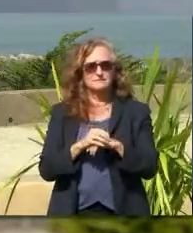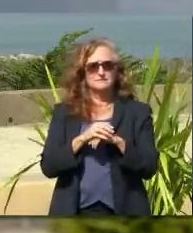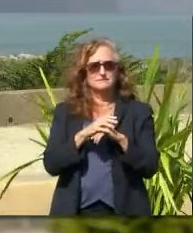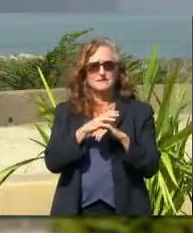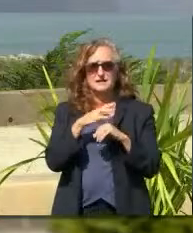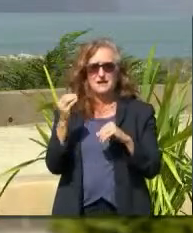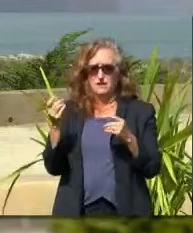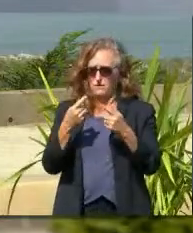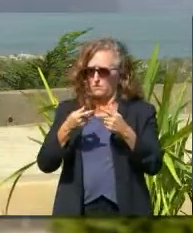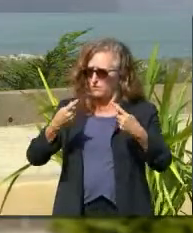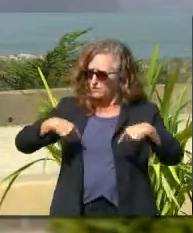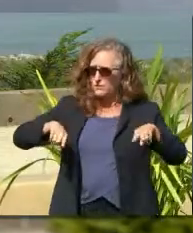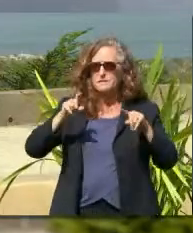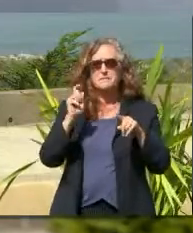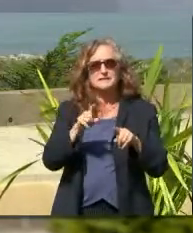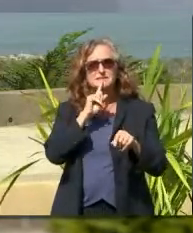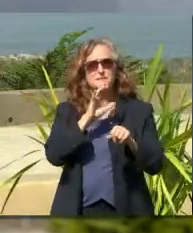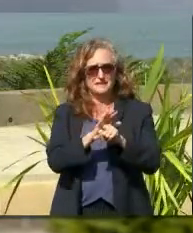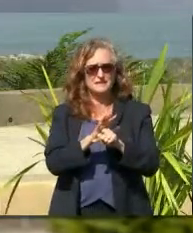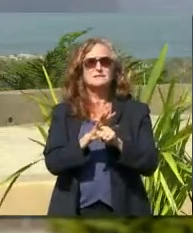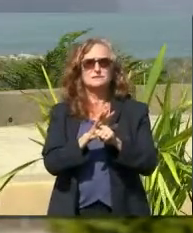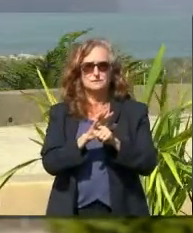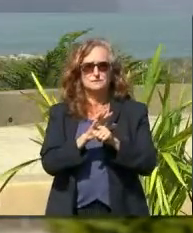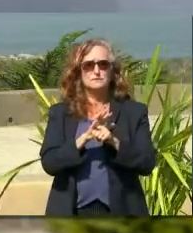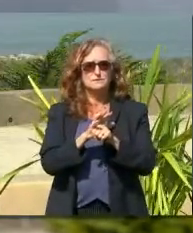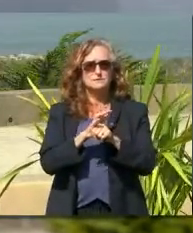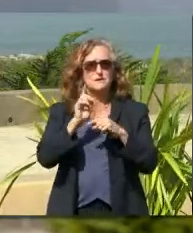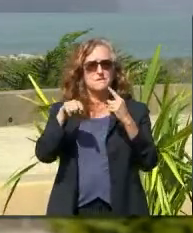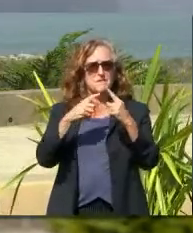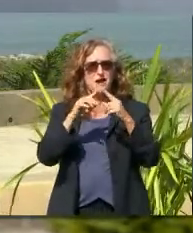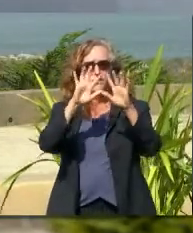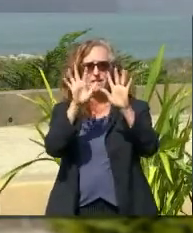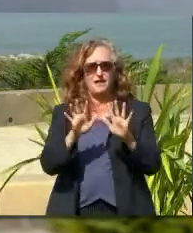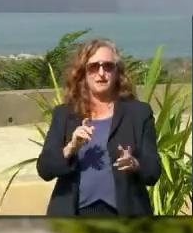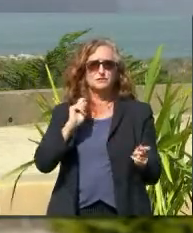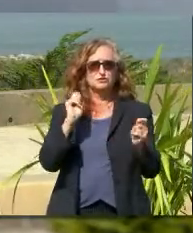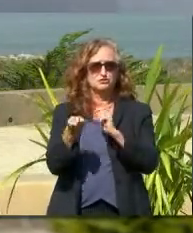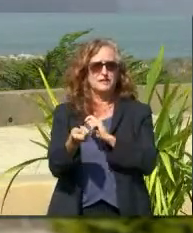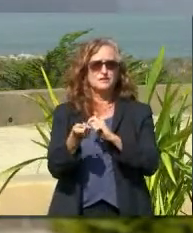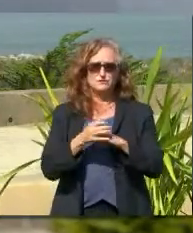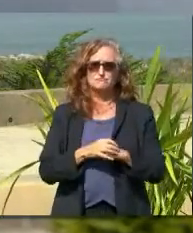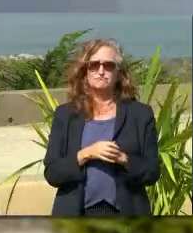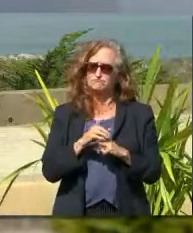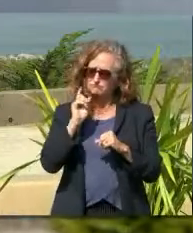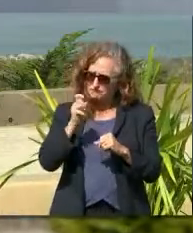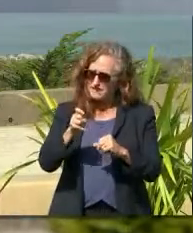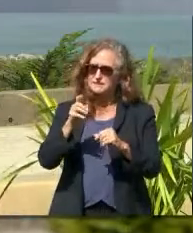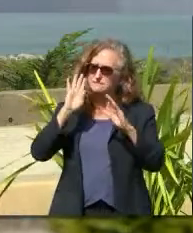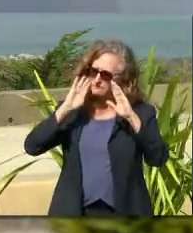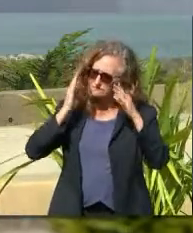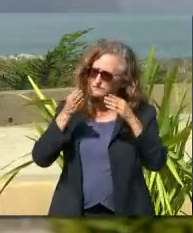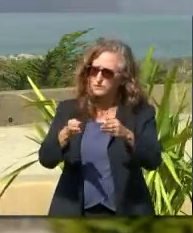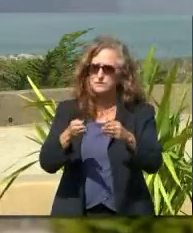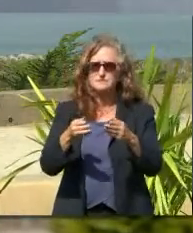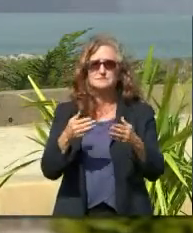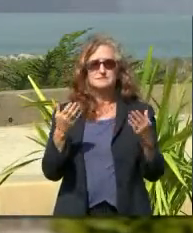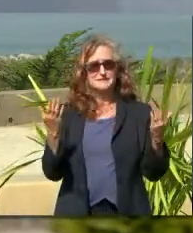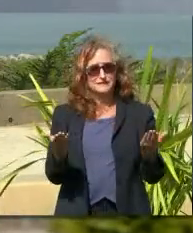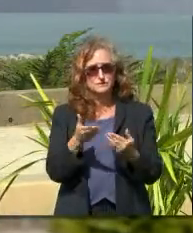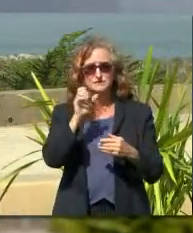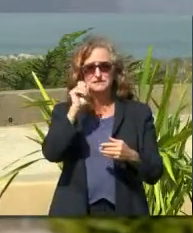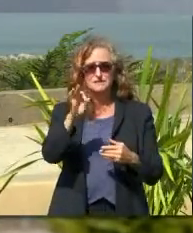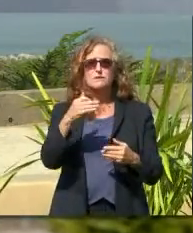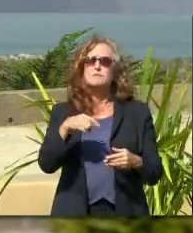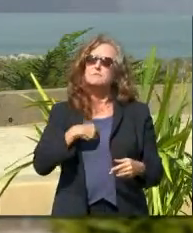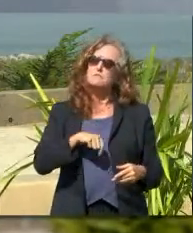what we need to commit to in terms of climate change. And I gotta say, I'm really proud of what San Francisco